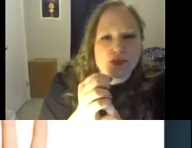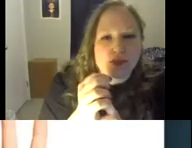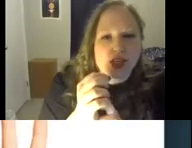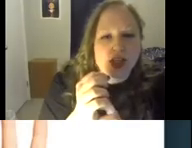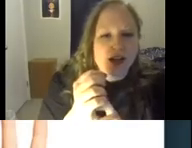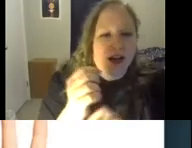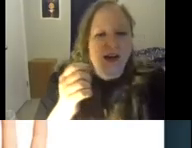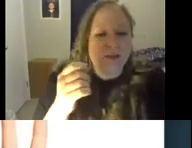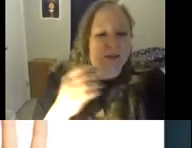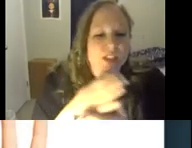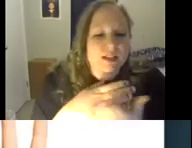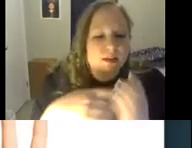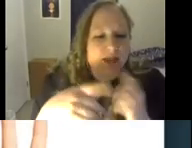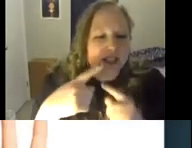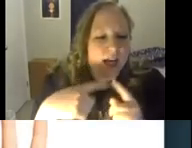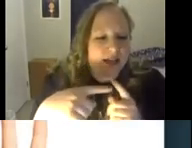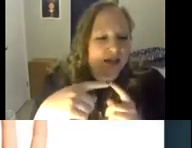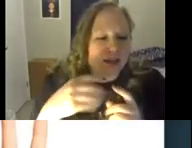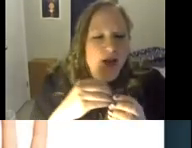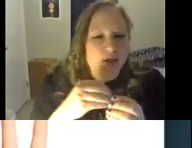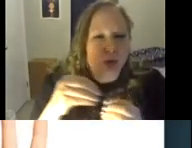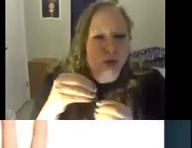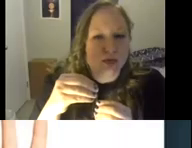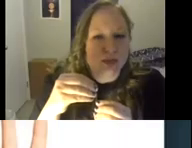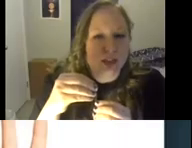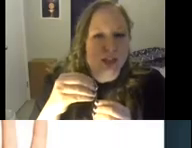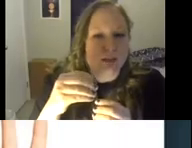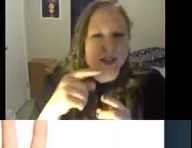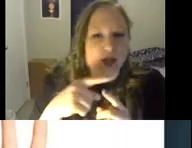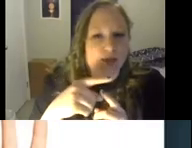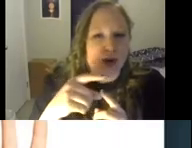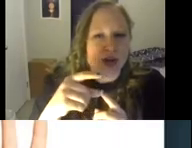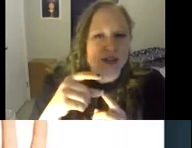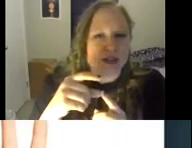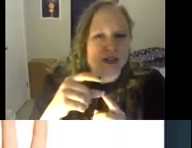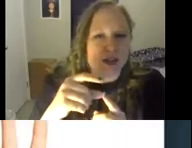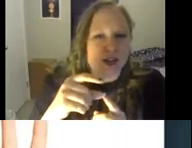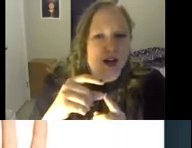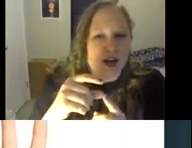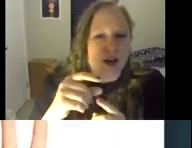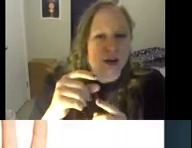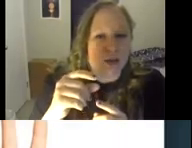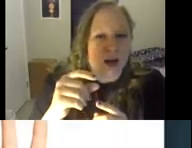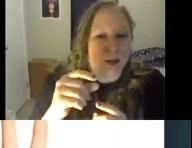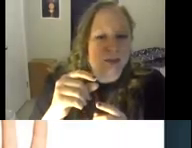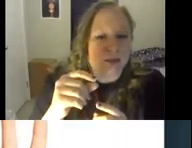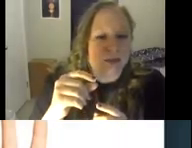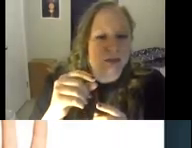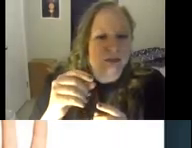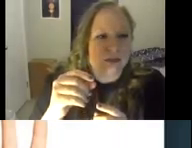this? Some signs like move, some parts are,